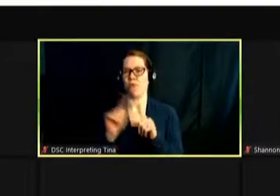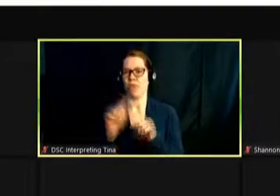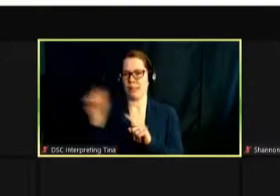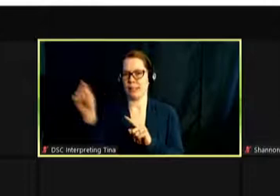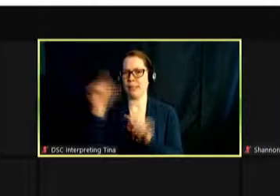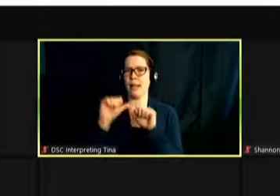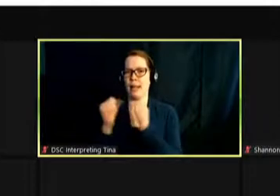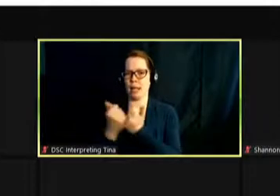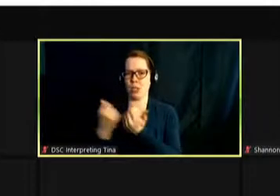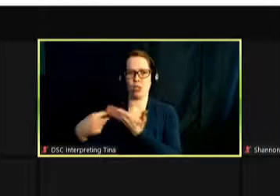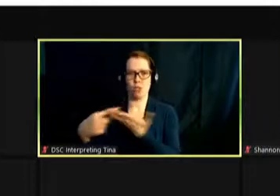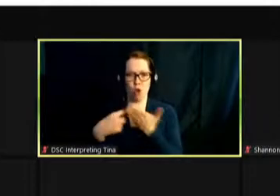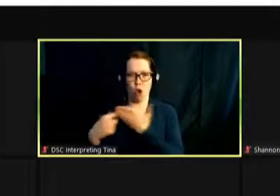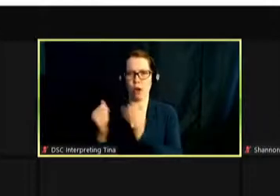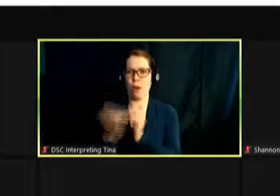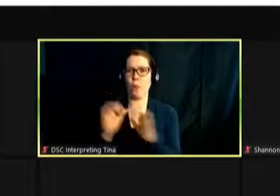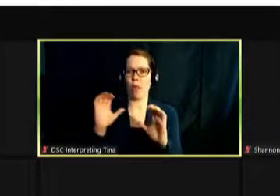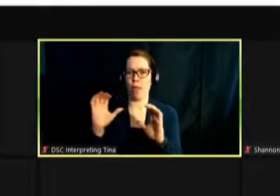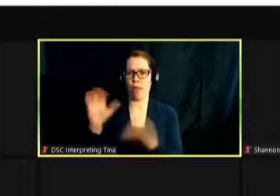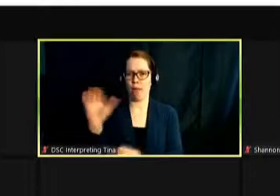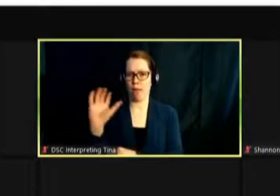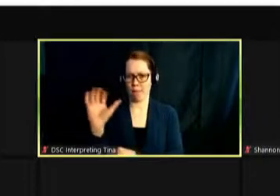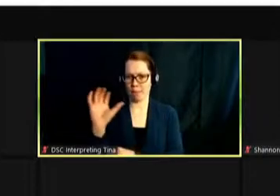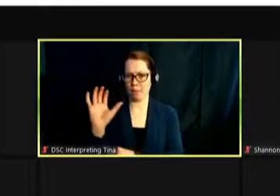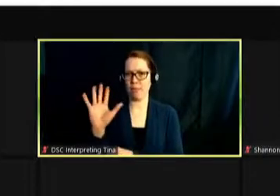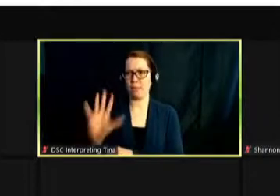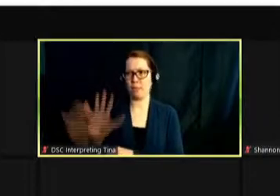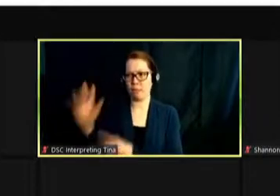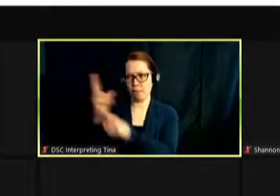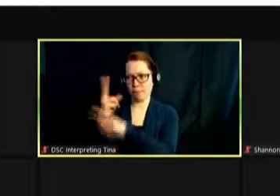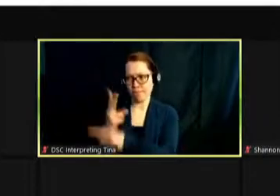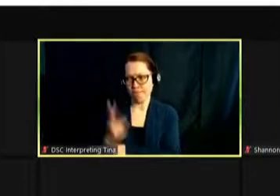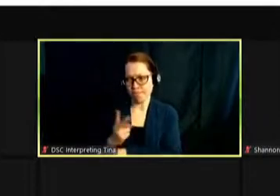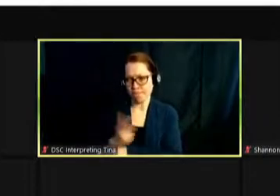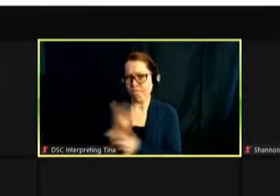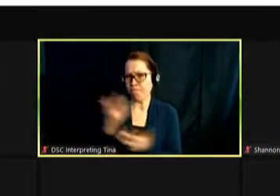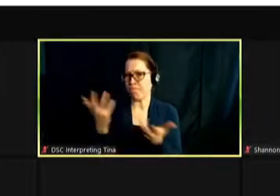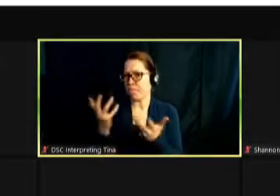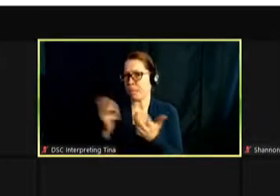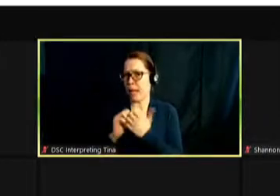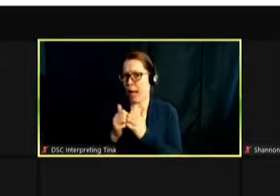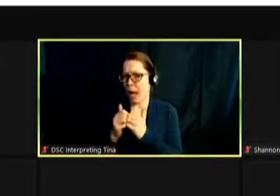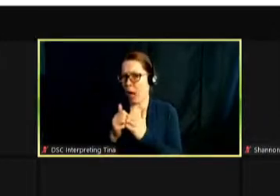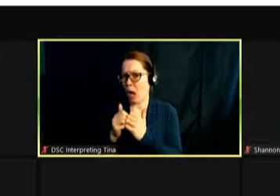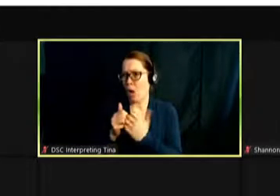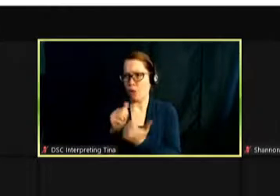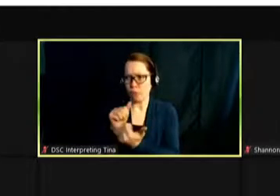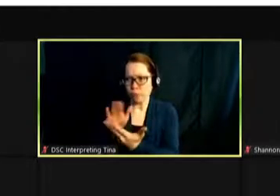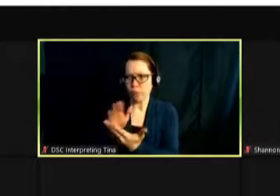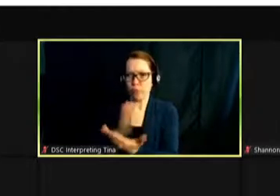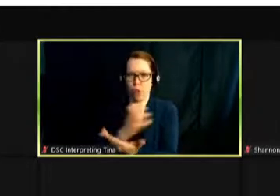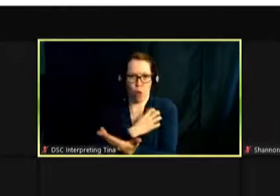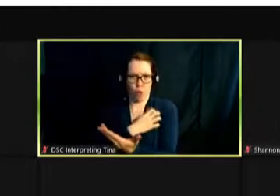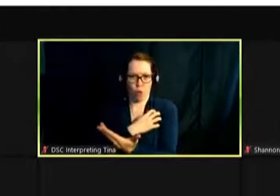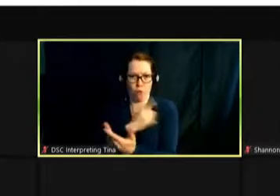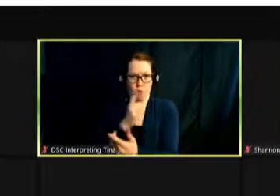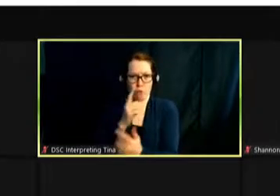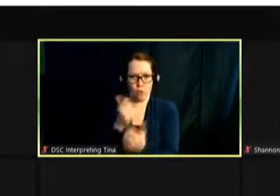agencies talking with Columbus to figure out exactly how and where law enforcement does fit.